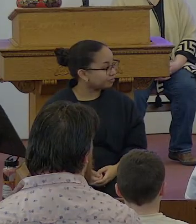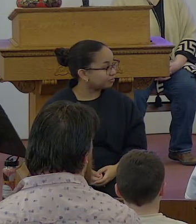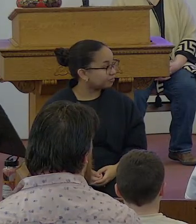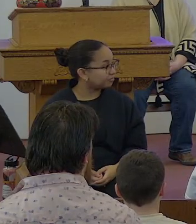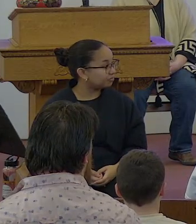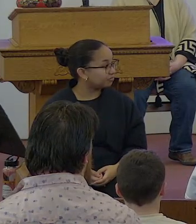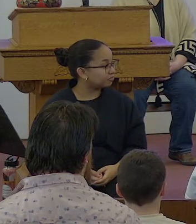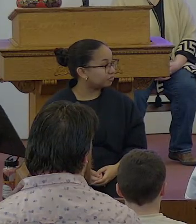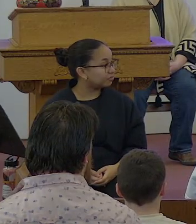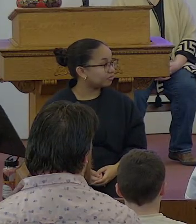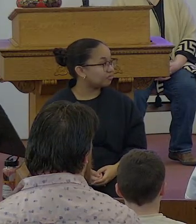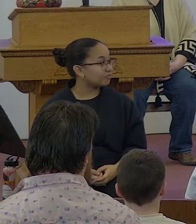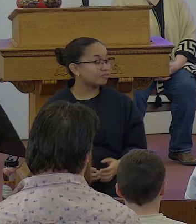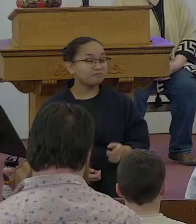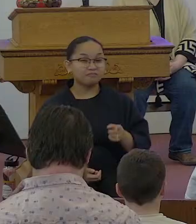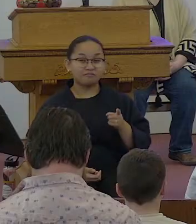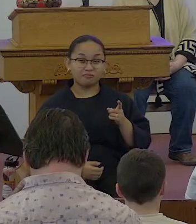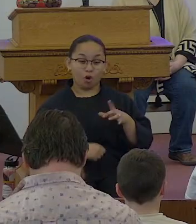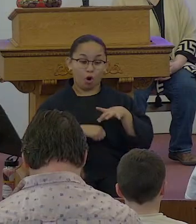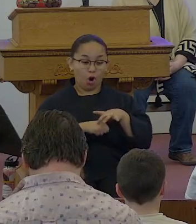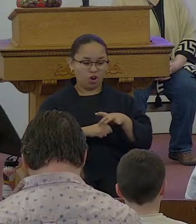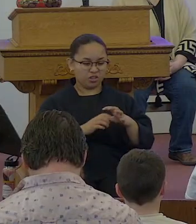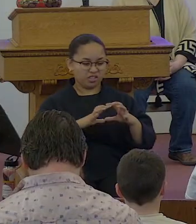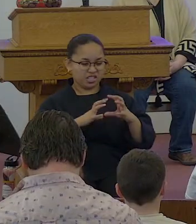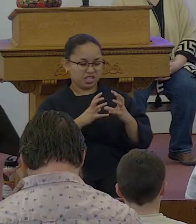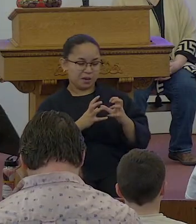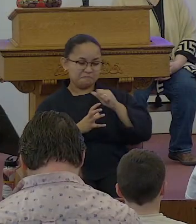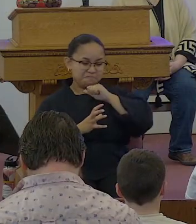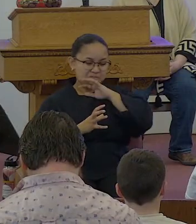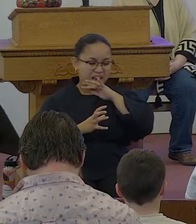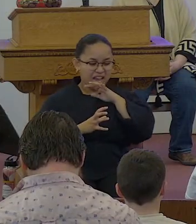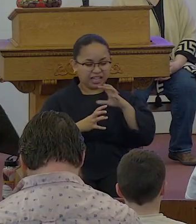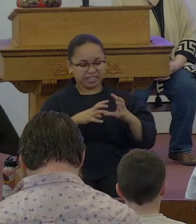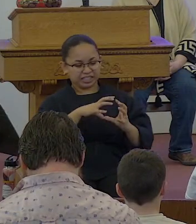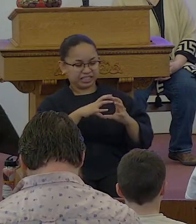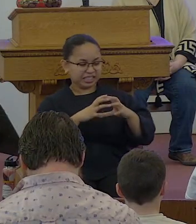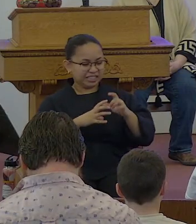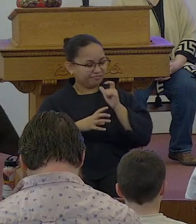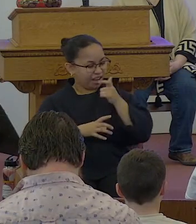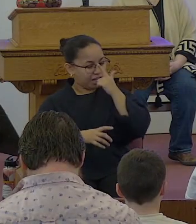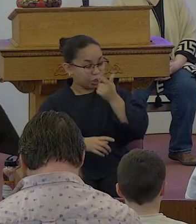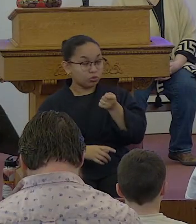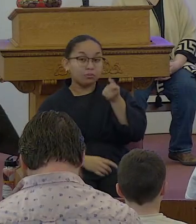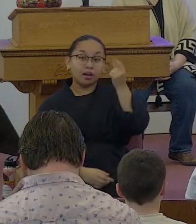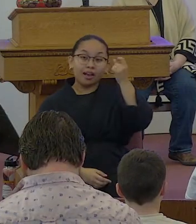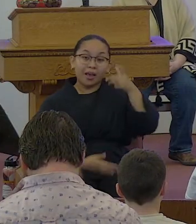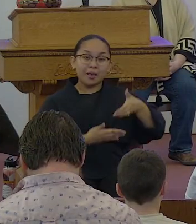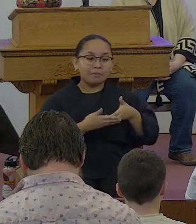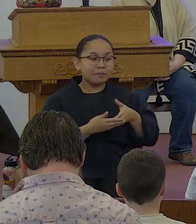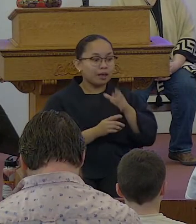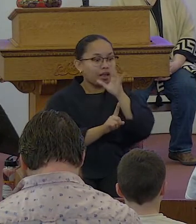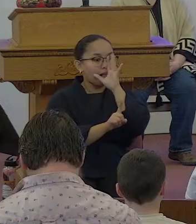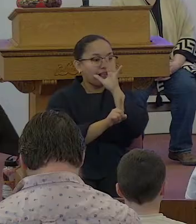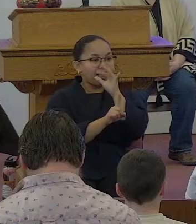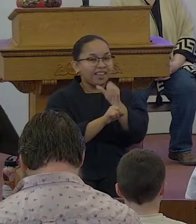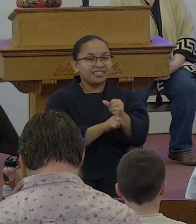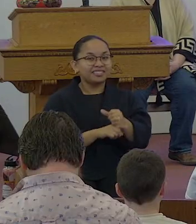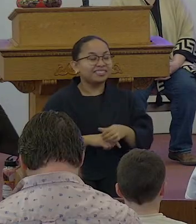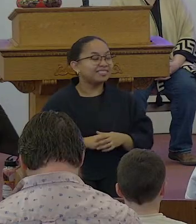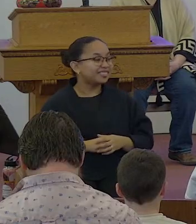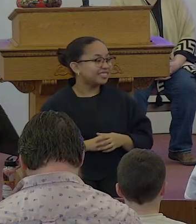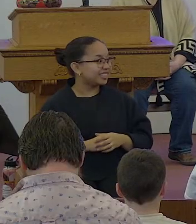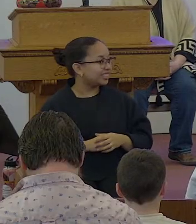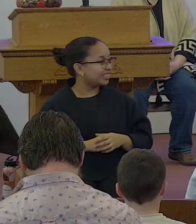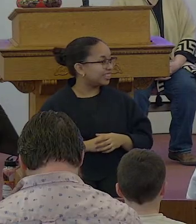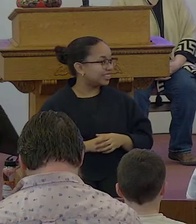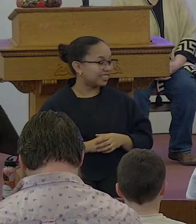All one big ball of mud it was. Nothing much to look at, but baby liked it all right. Just the